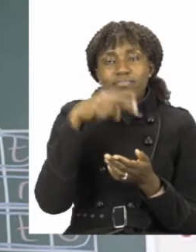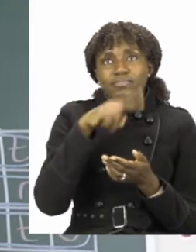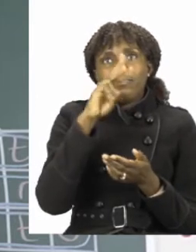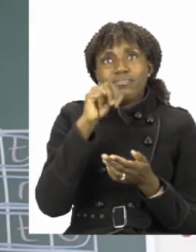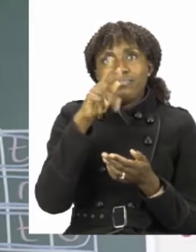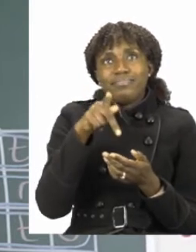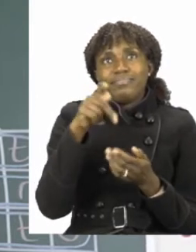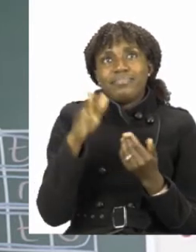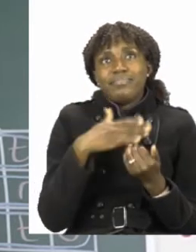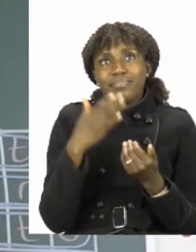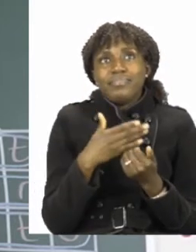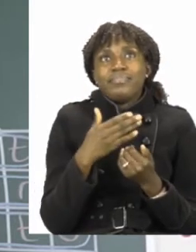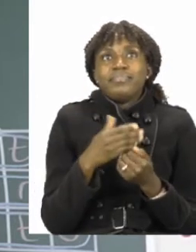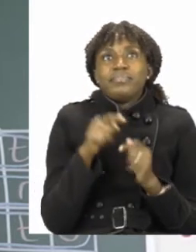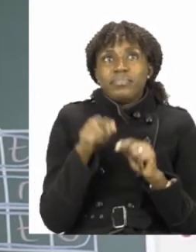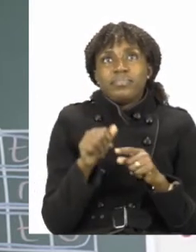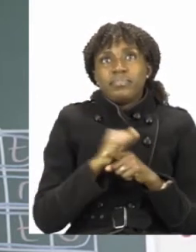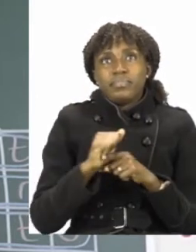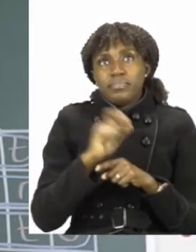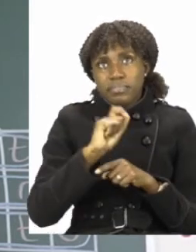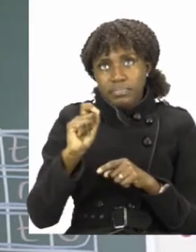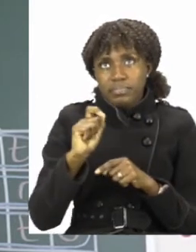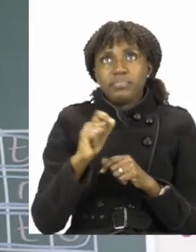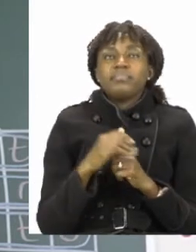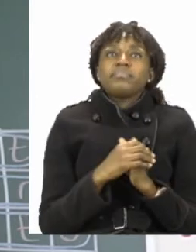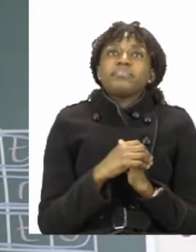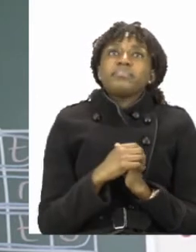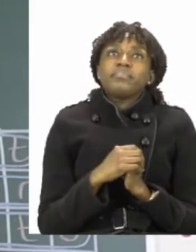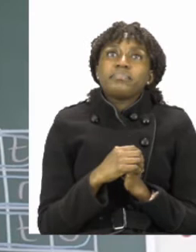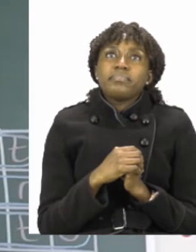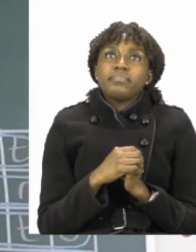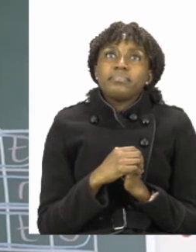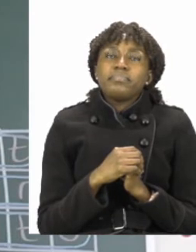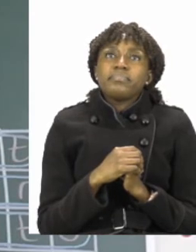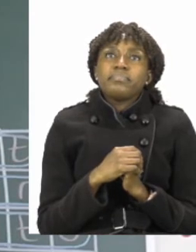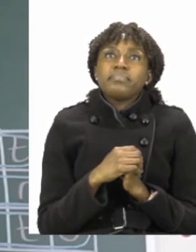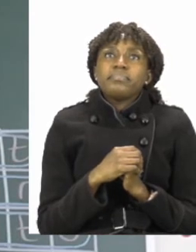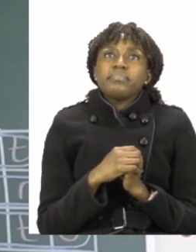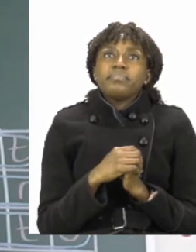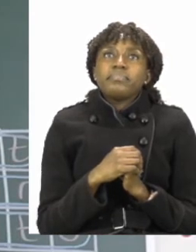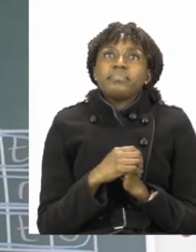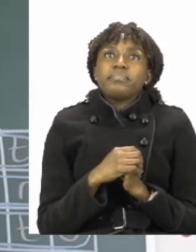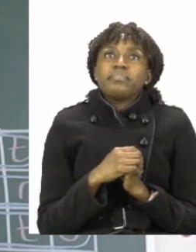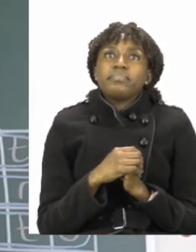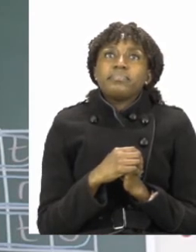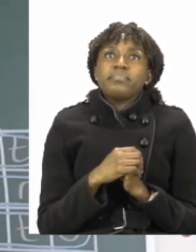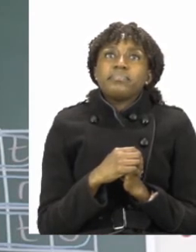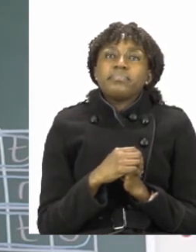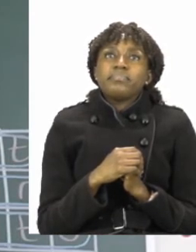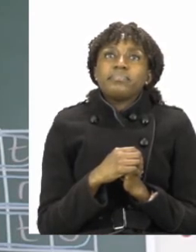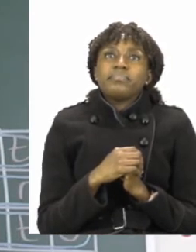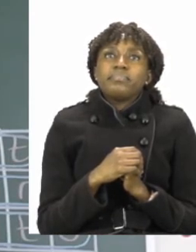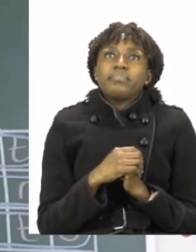easy, but we need to make sure that we follow each trace line. So we will begin here and we